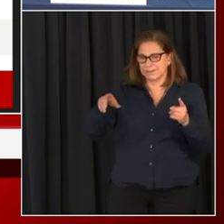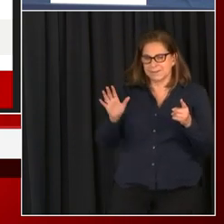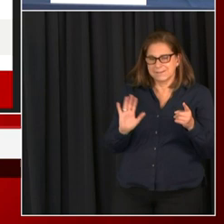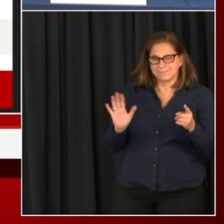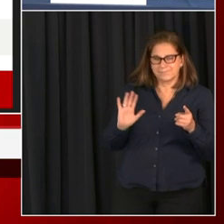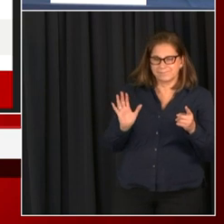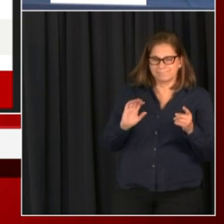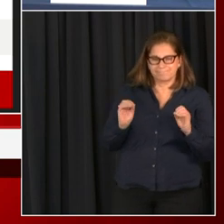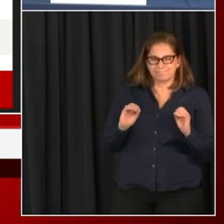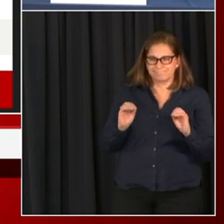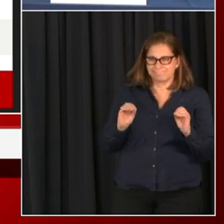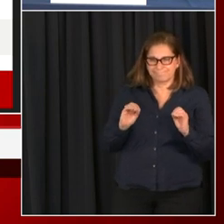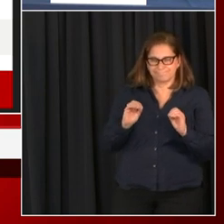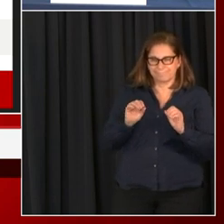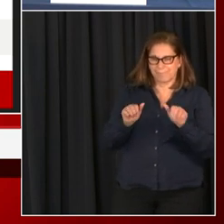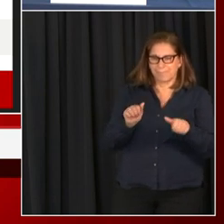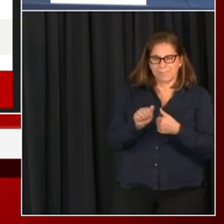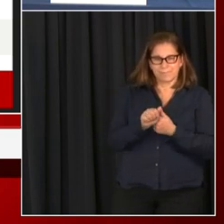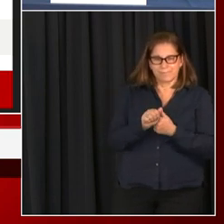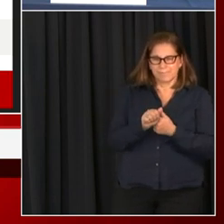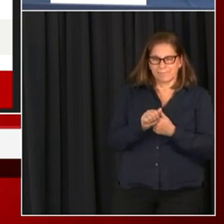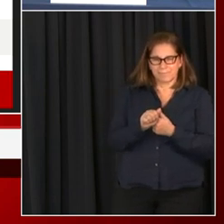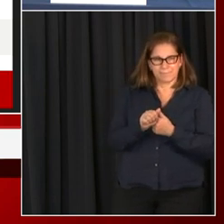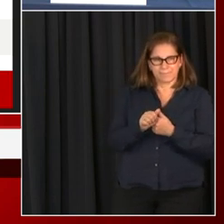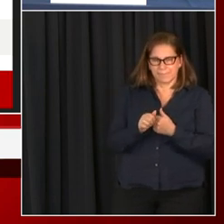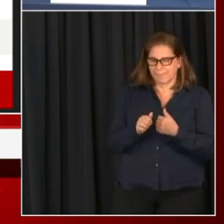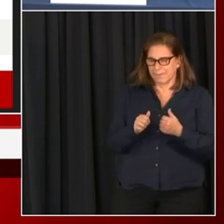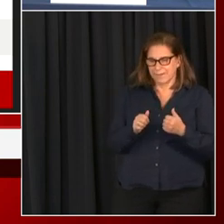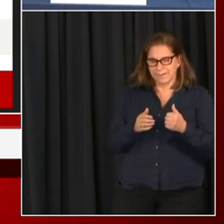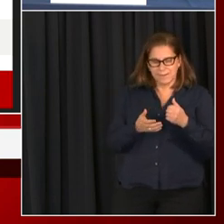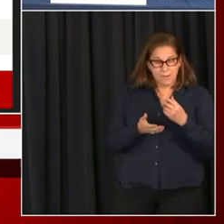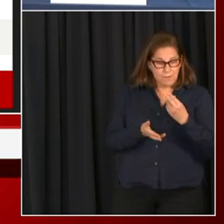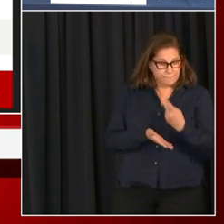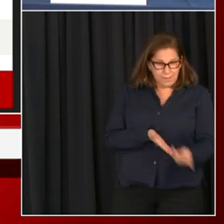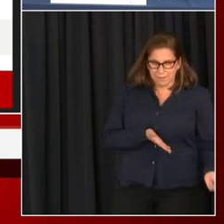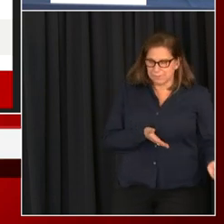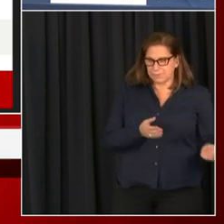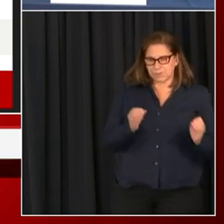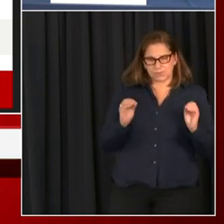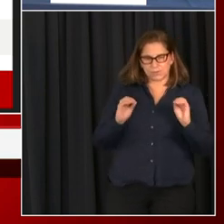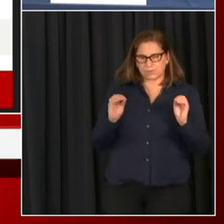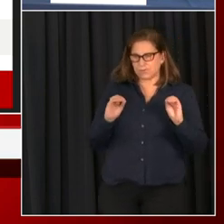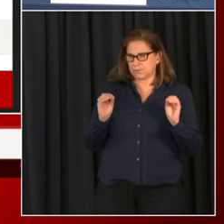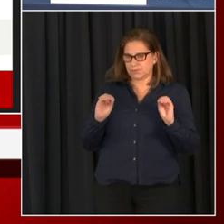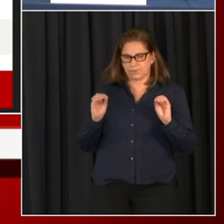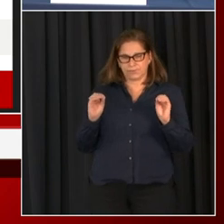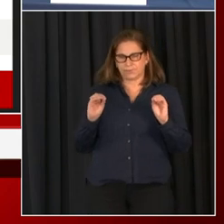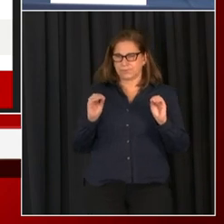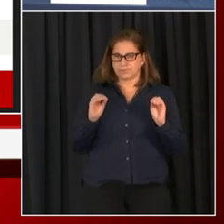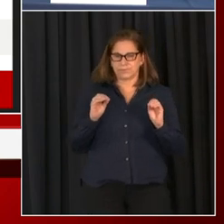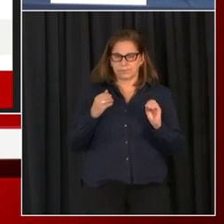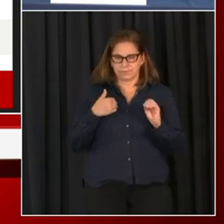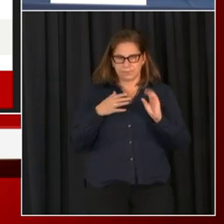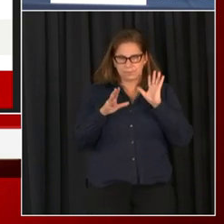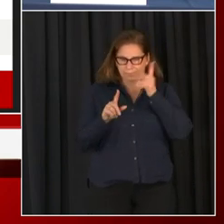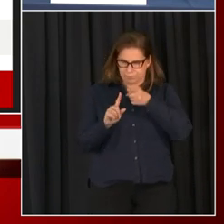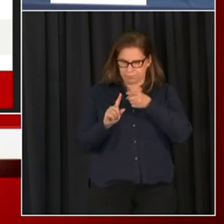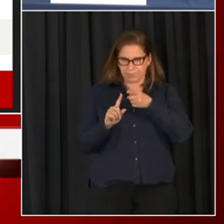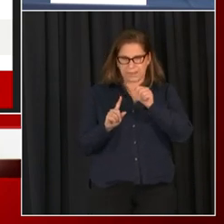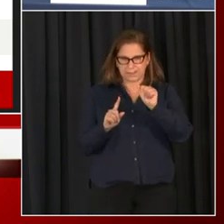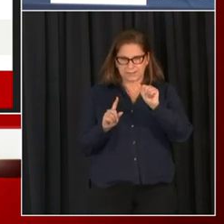strikes down the Affordable Care Act. Now, Mayor Bowser and DC Council have